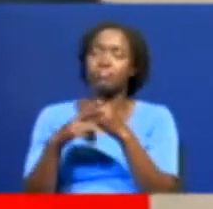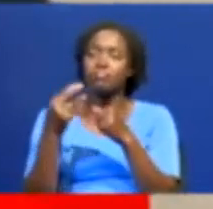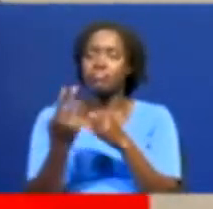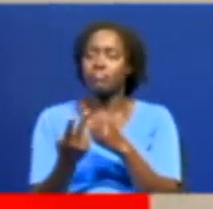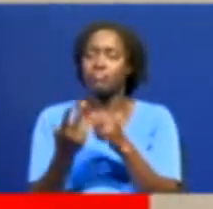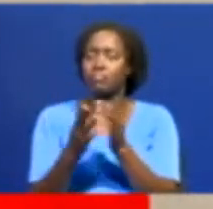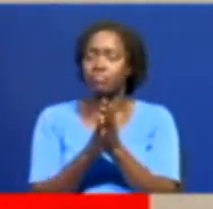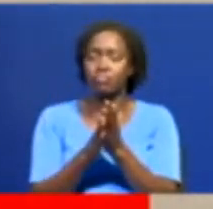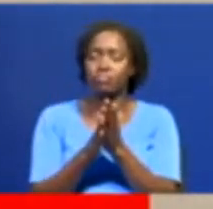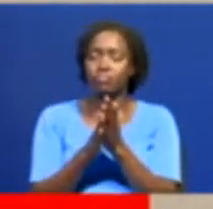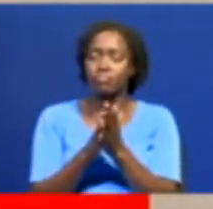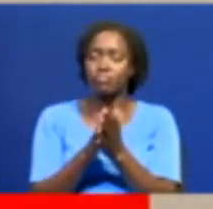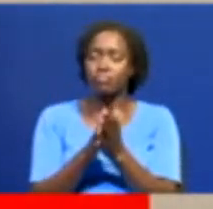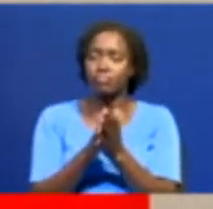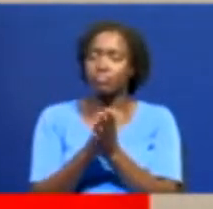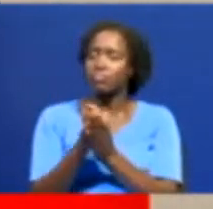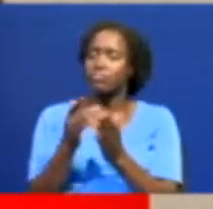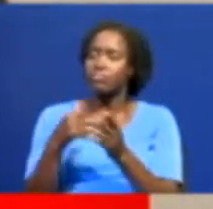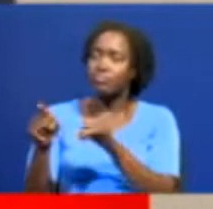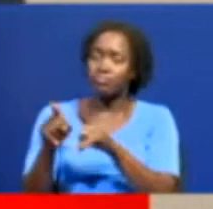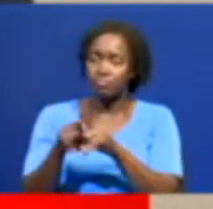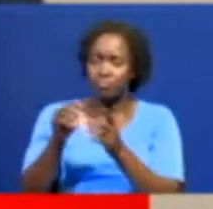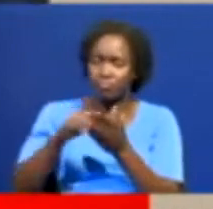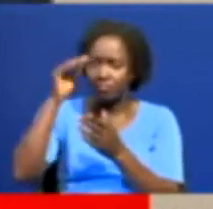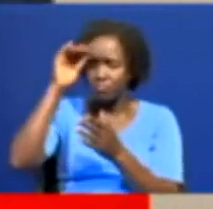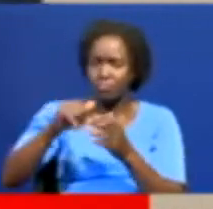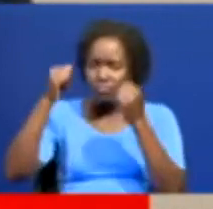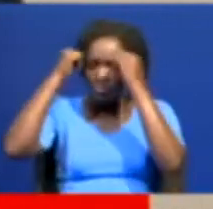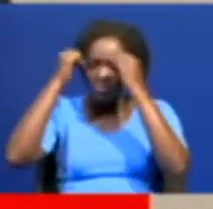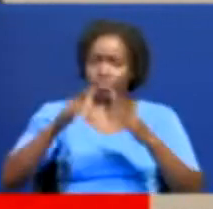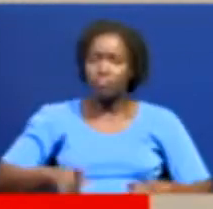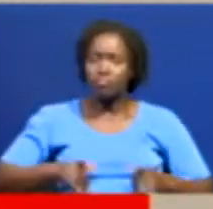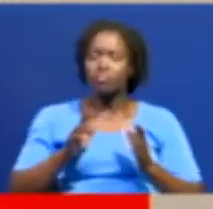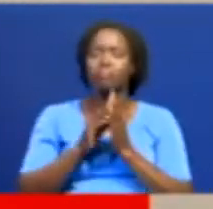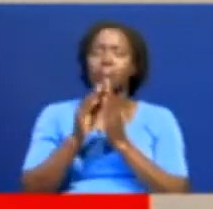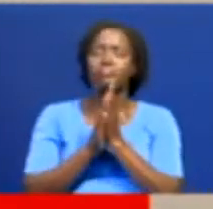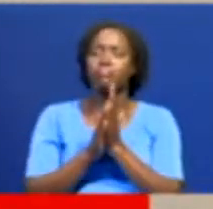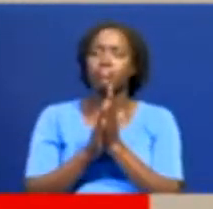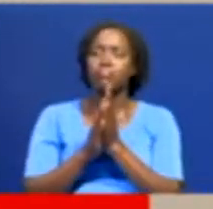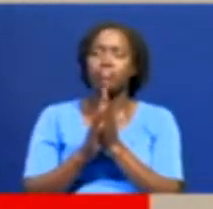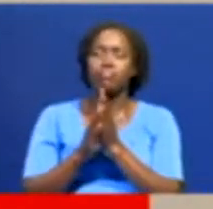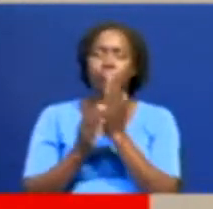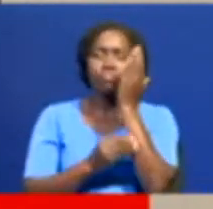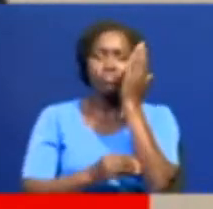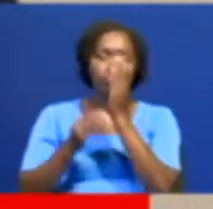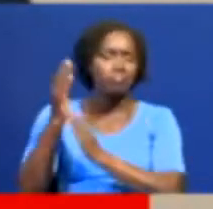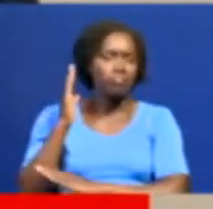21,692, and also we've realized our students live in insecure areas, and therefore